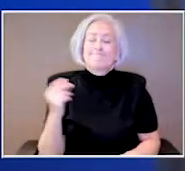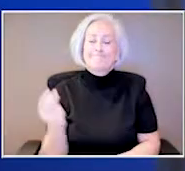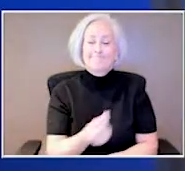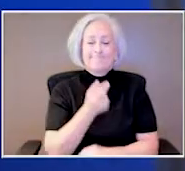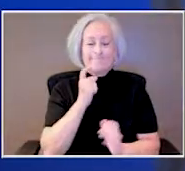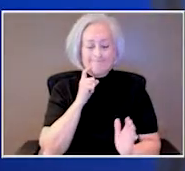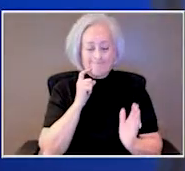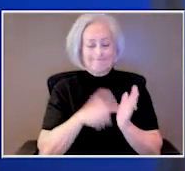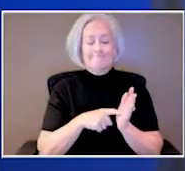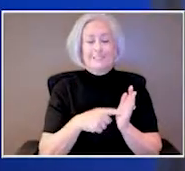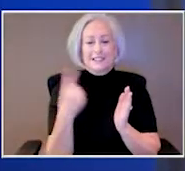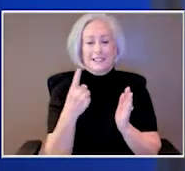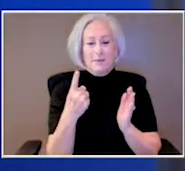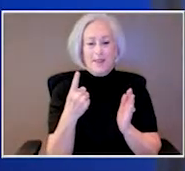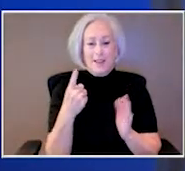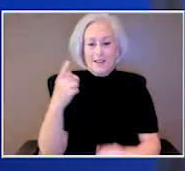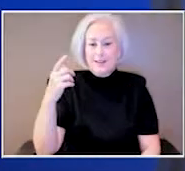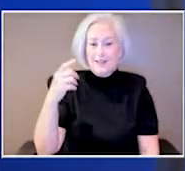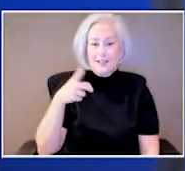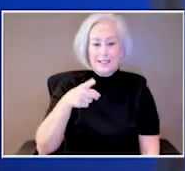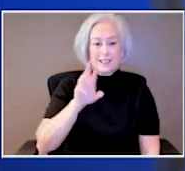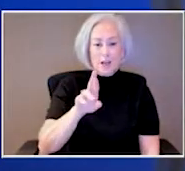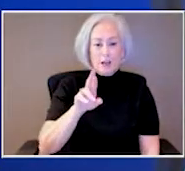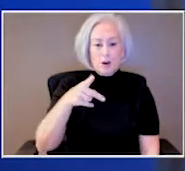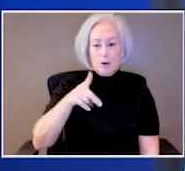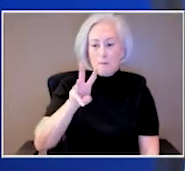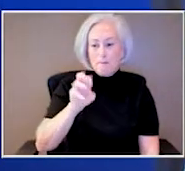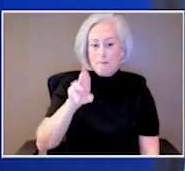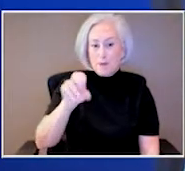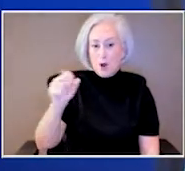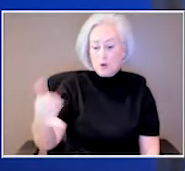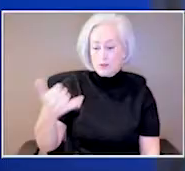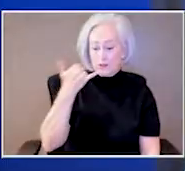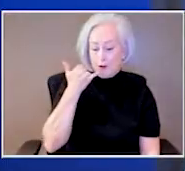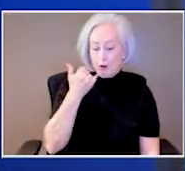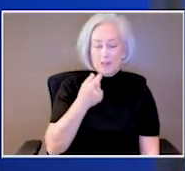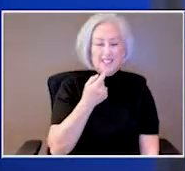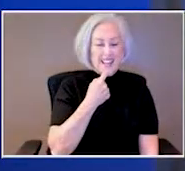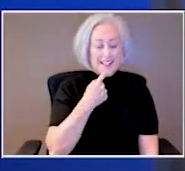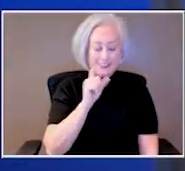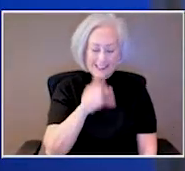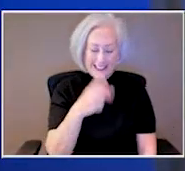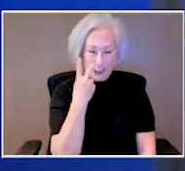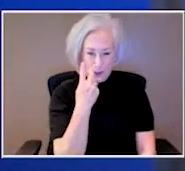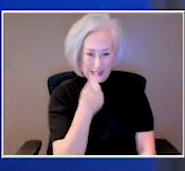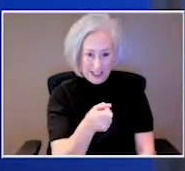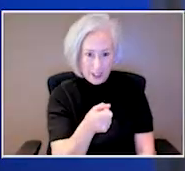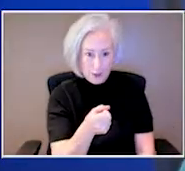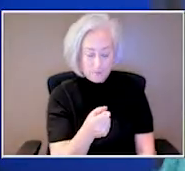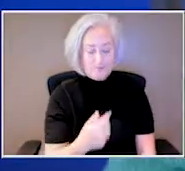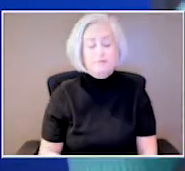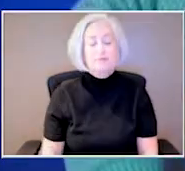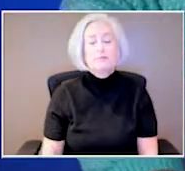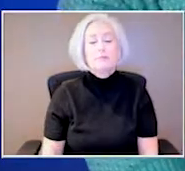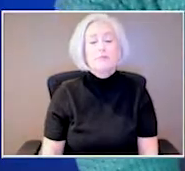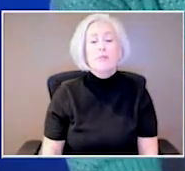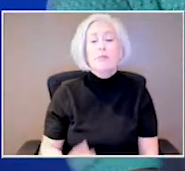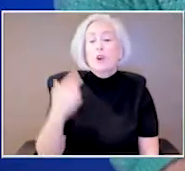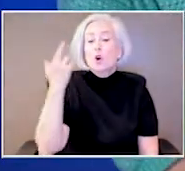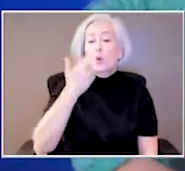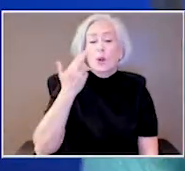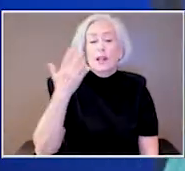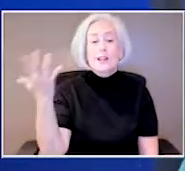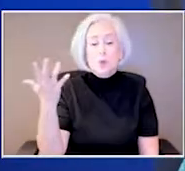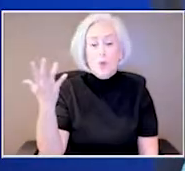from Dr. Powers, and he said, I need to see you. And they had realized that there was a mass on